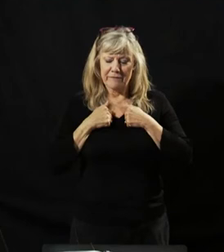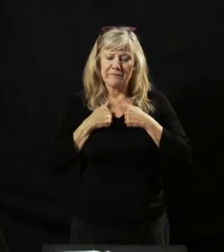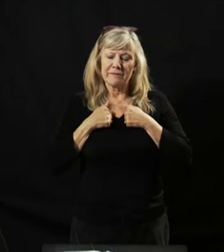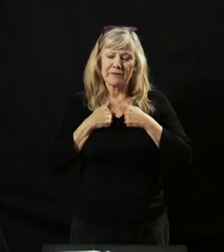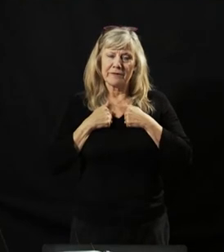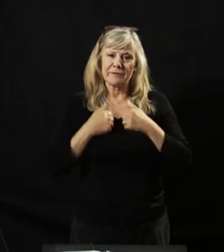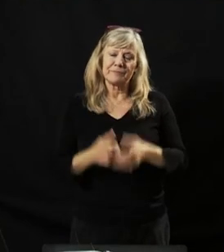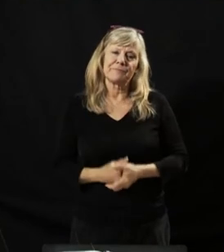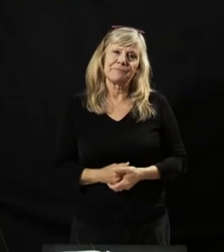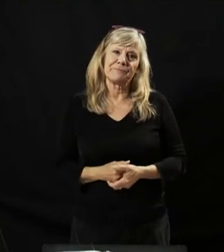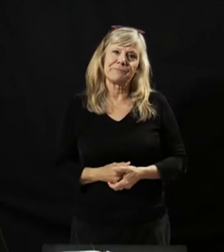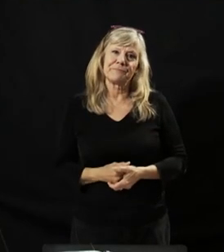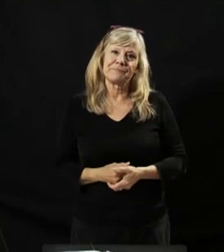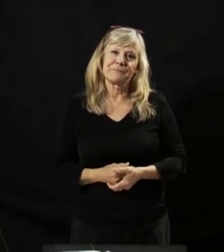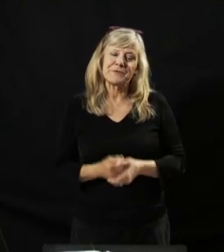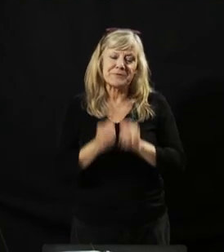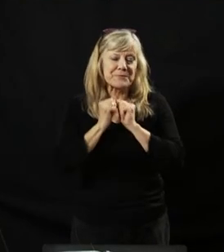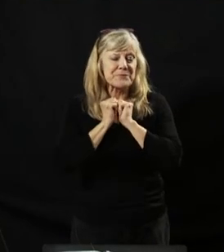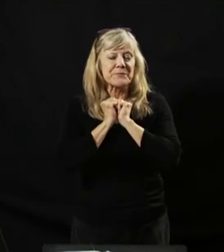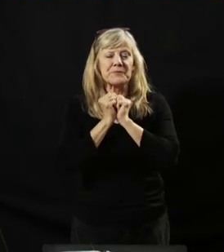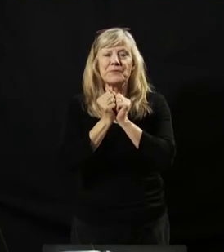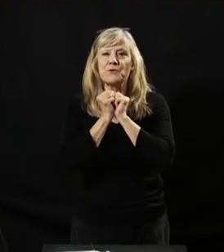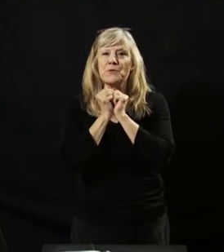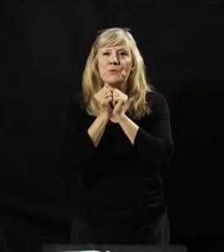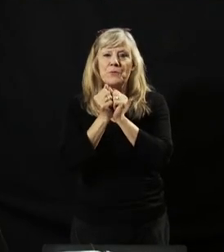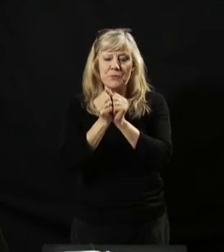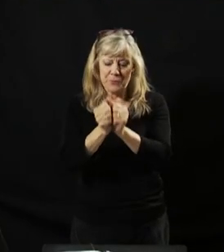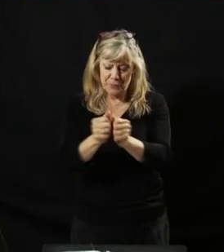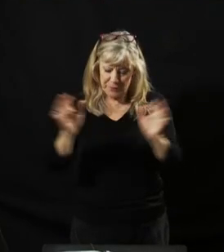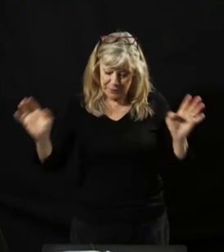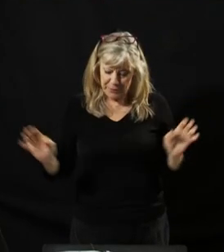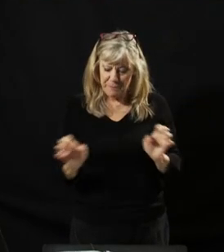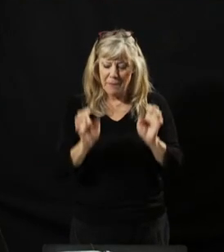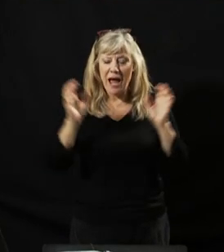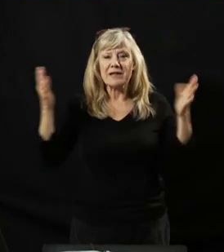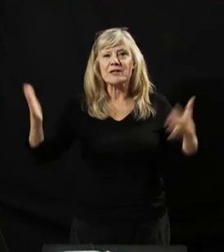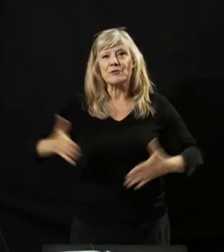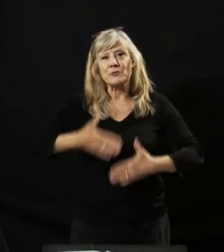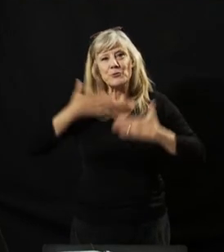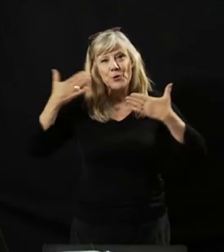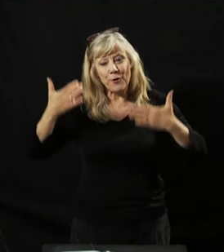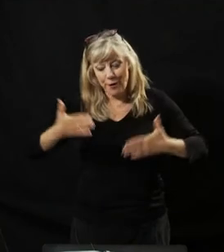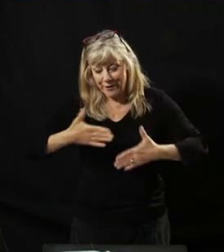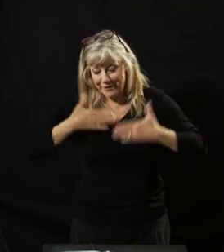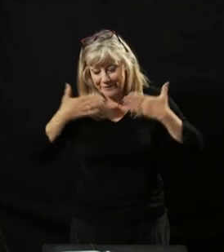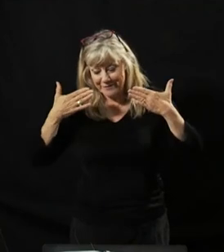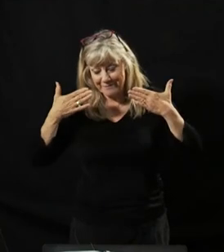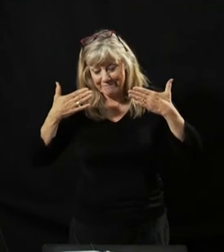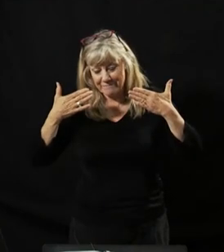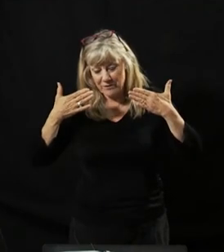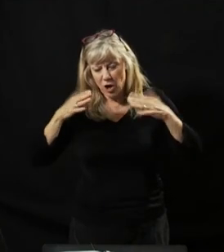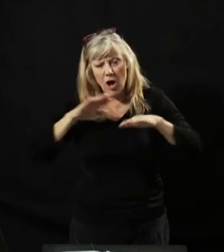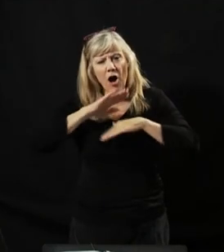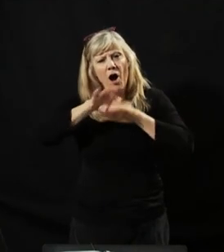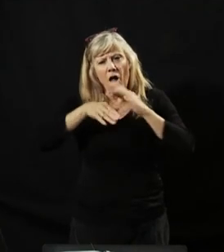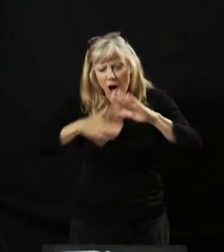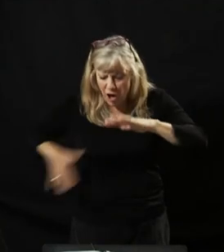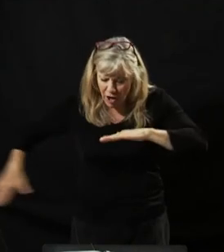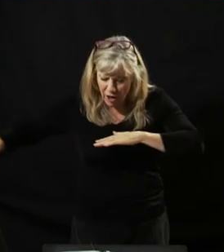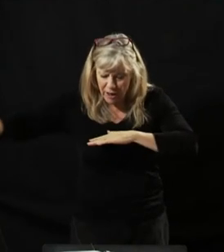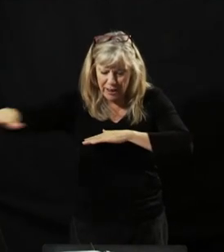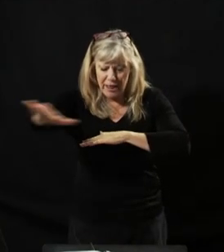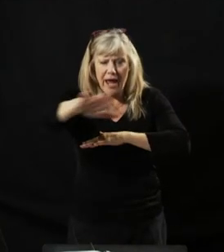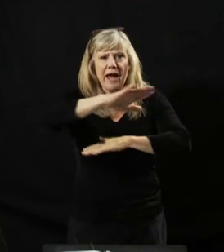life. Therefore, overcome with paschal joy, every land,